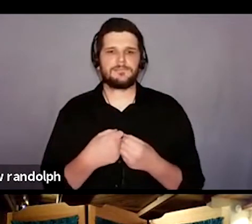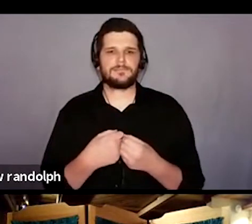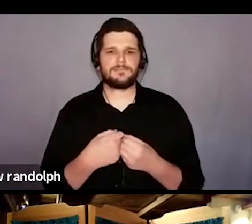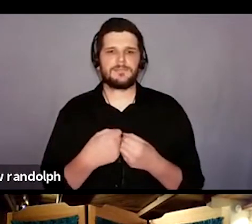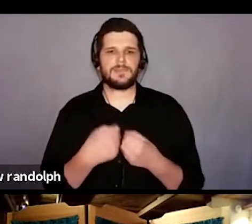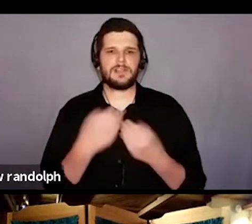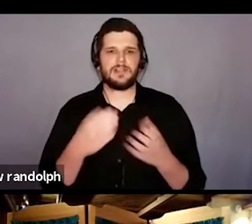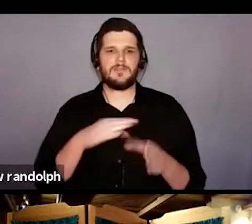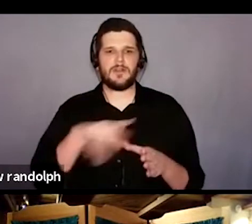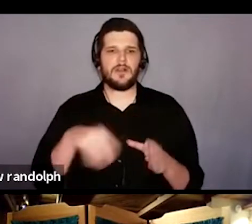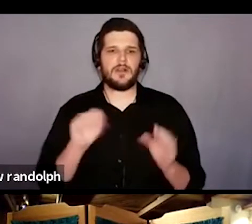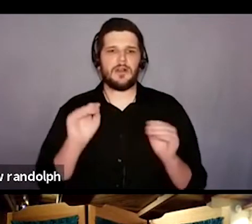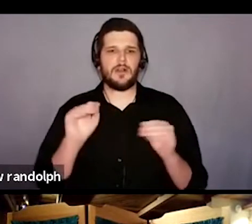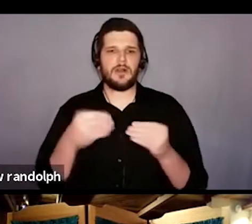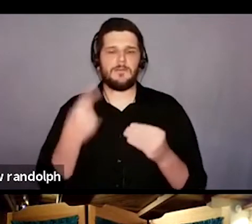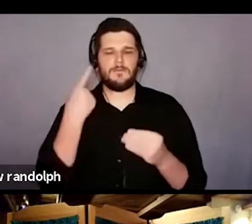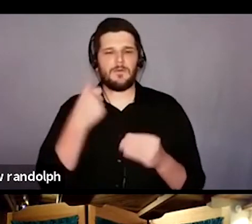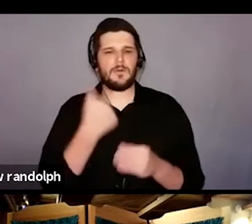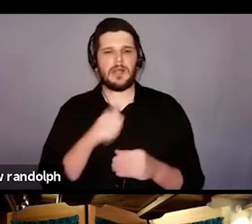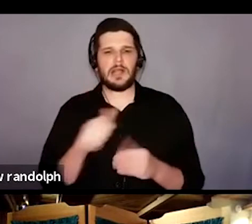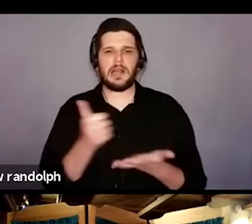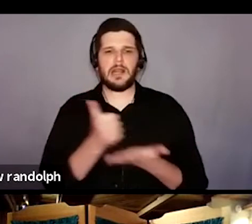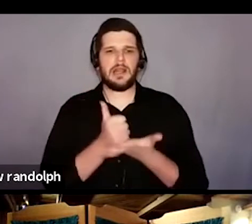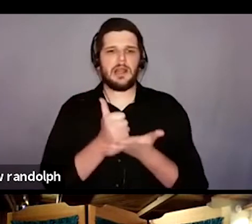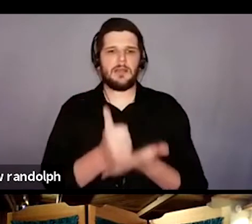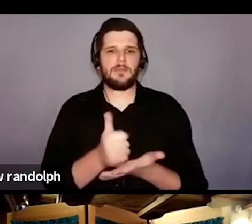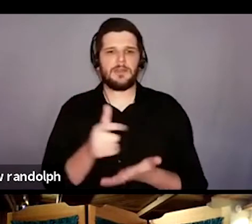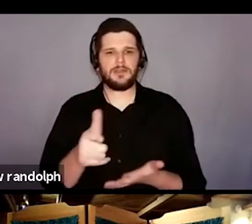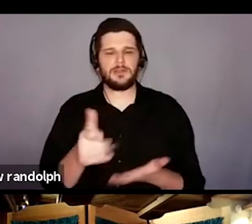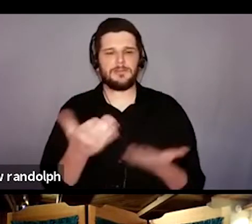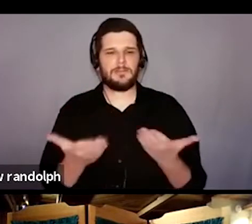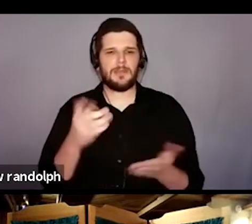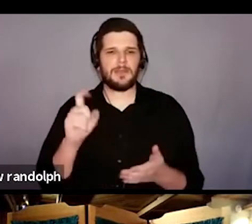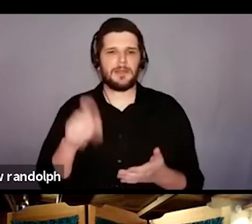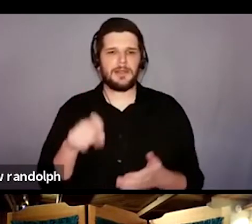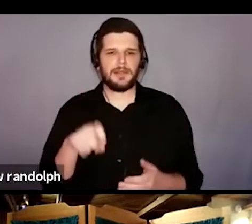our office for any help that you may need,